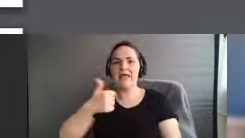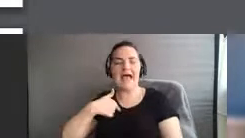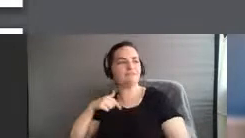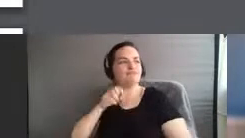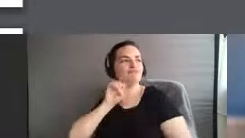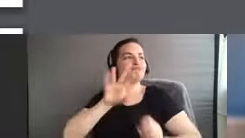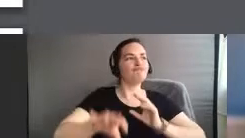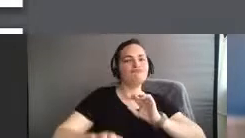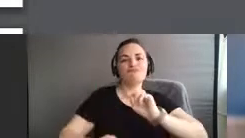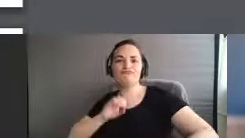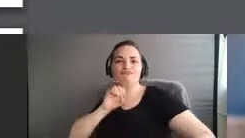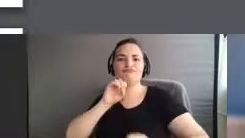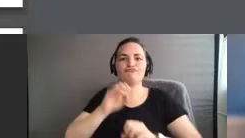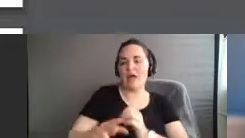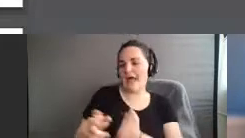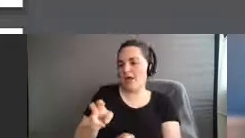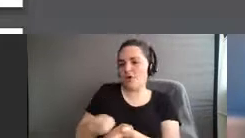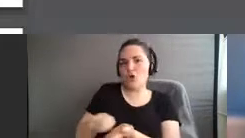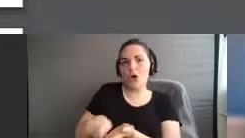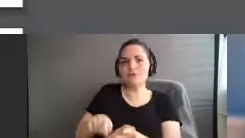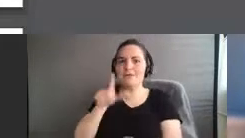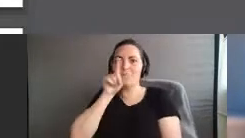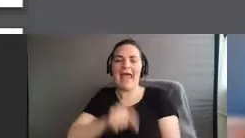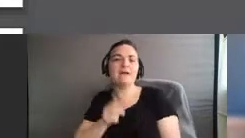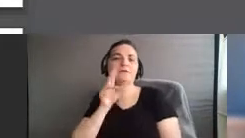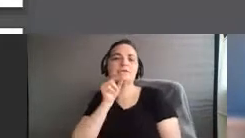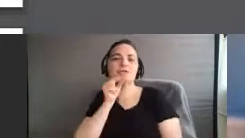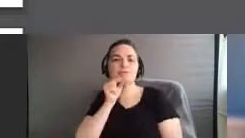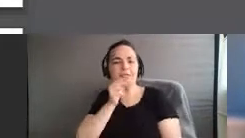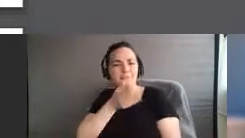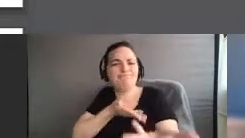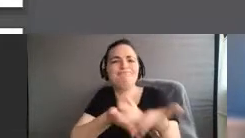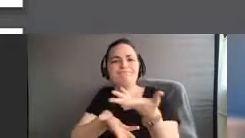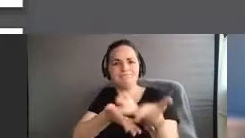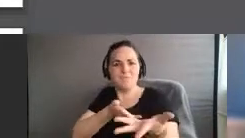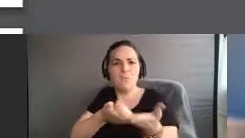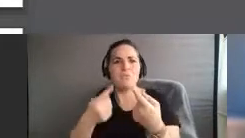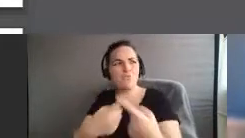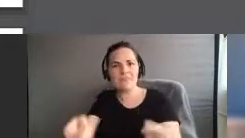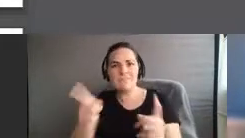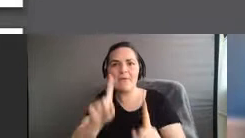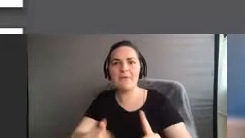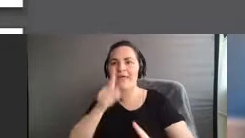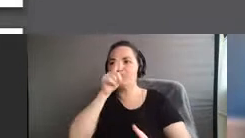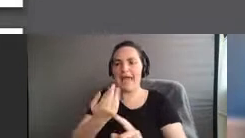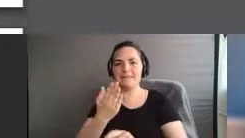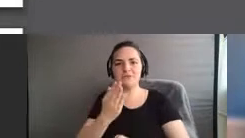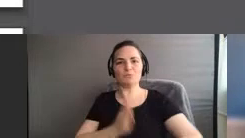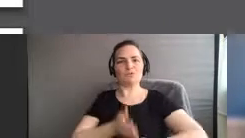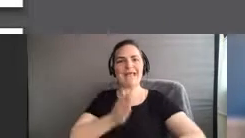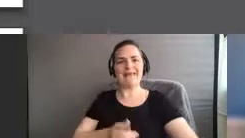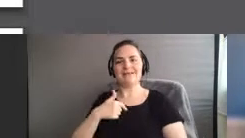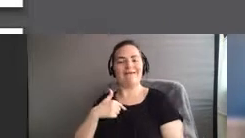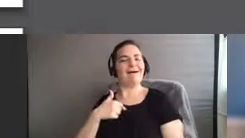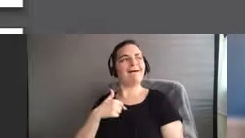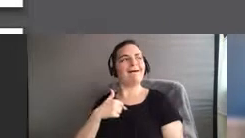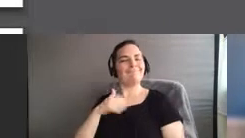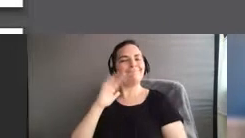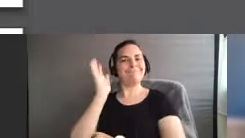improvising a little bit more, having some notes, but being able to talk about your ideas spontaneously, then go